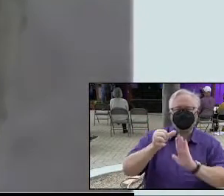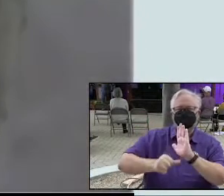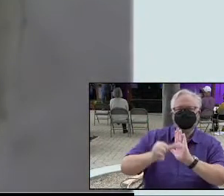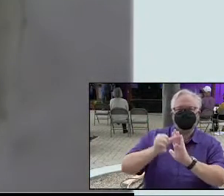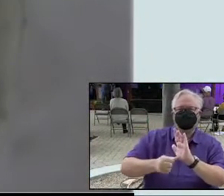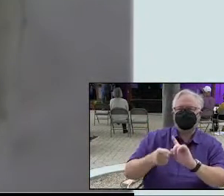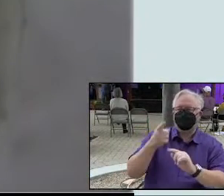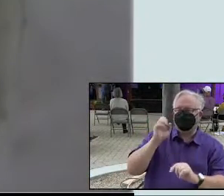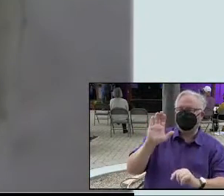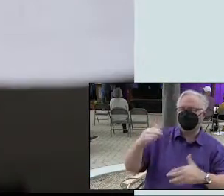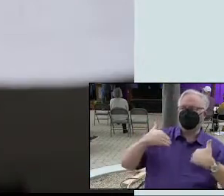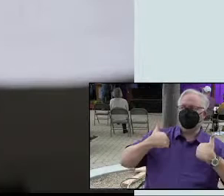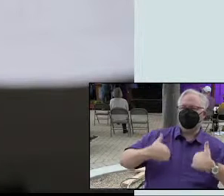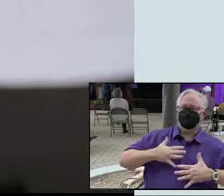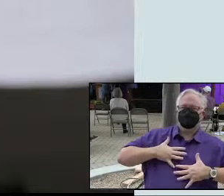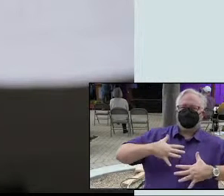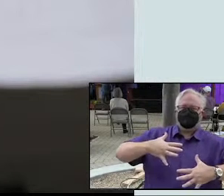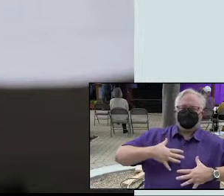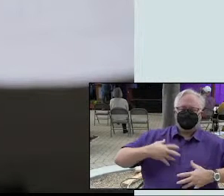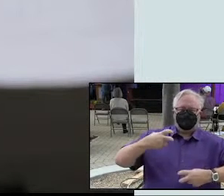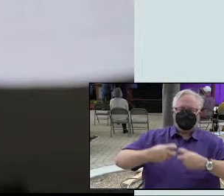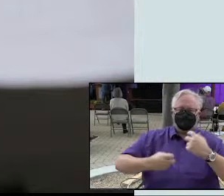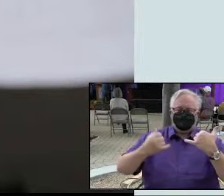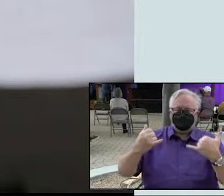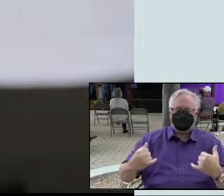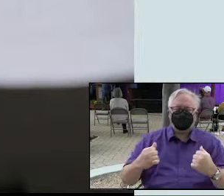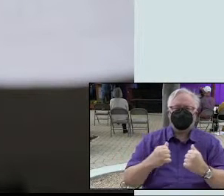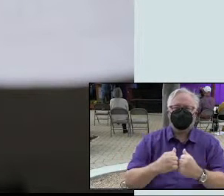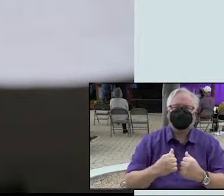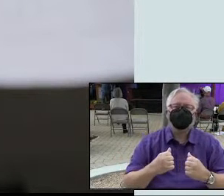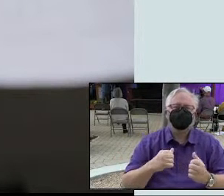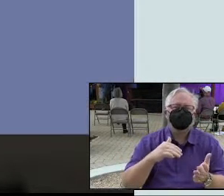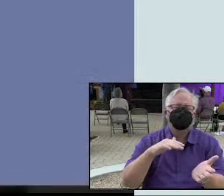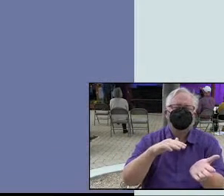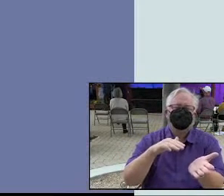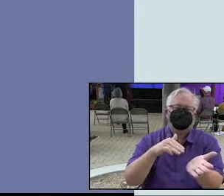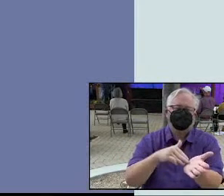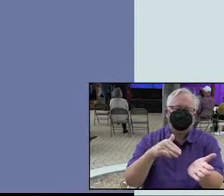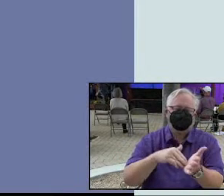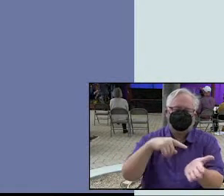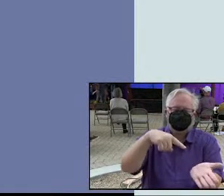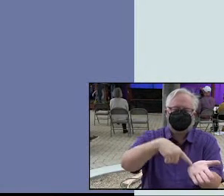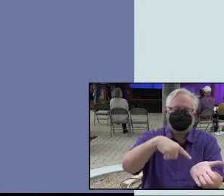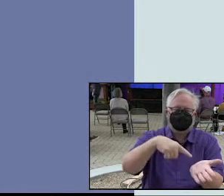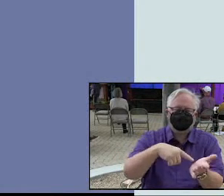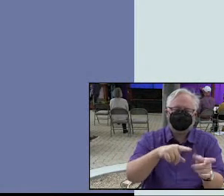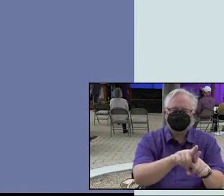her respiratory issues, and now with medical bills as well.